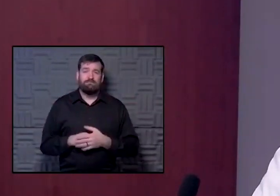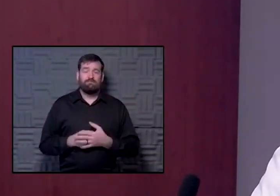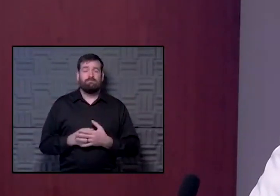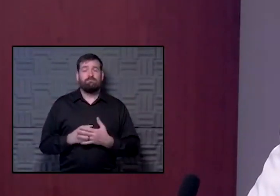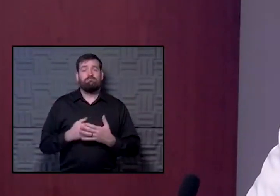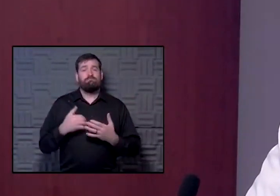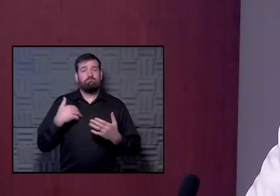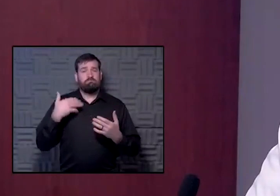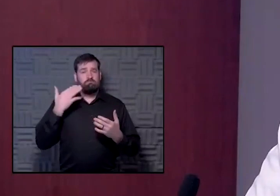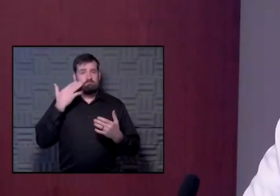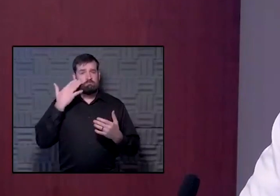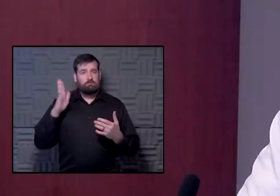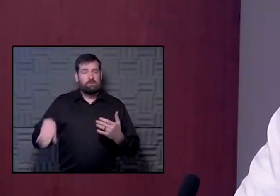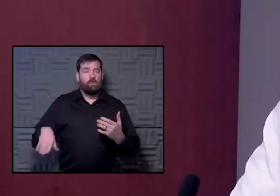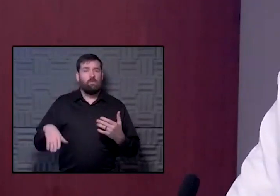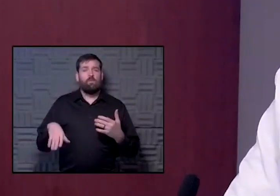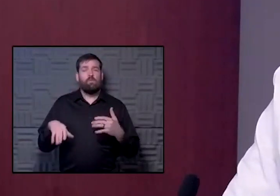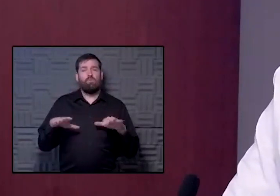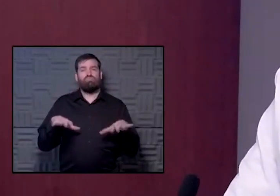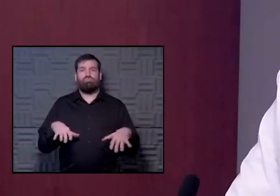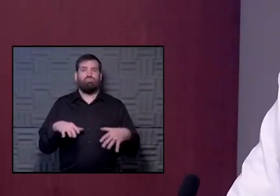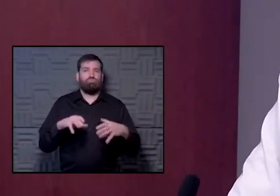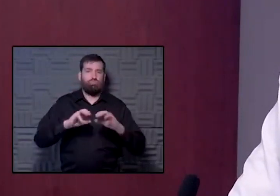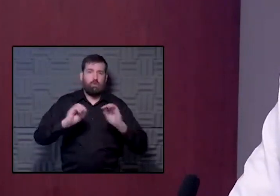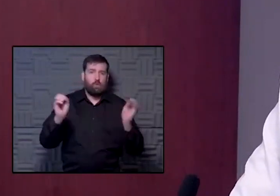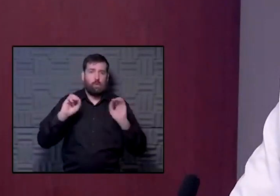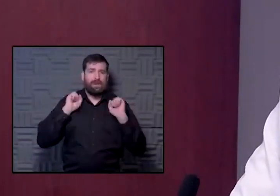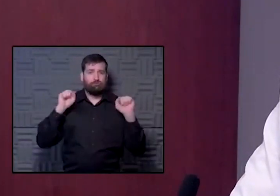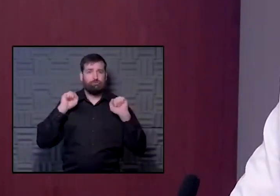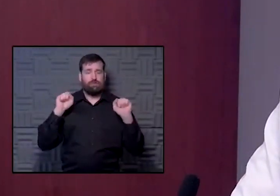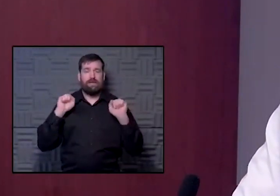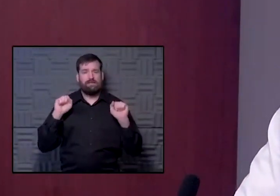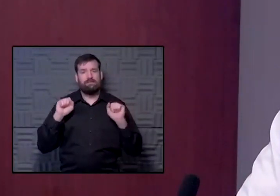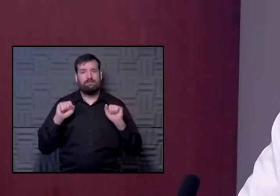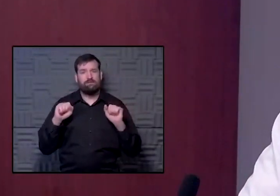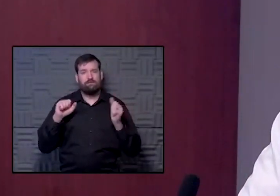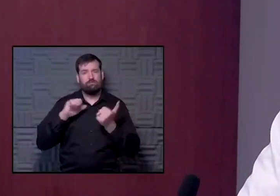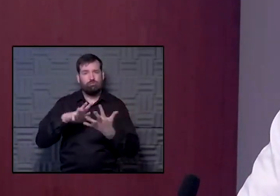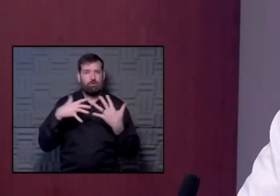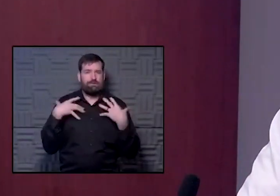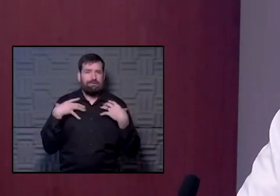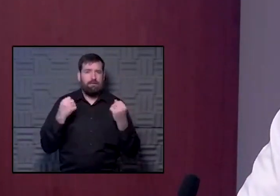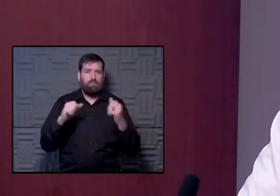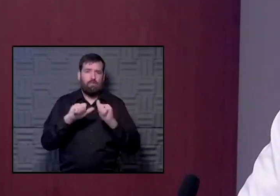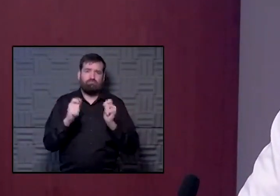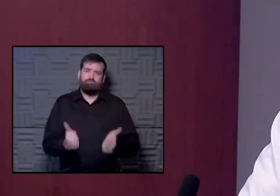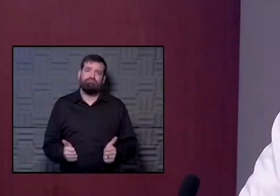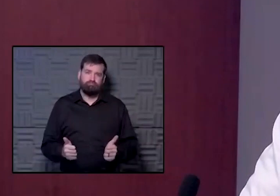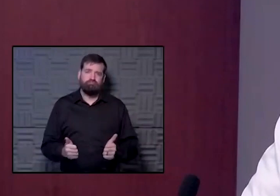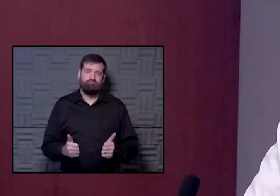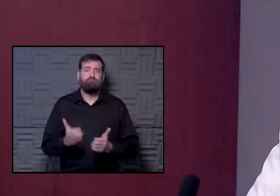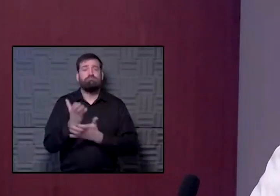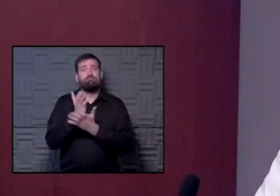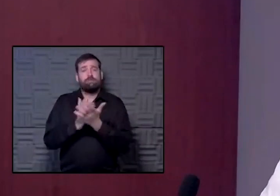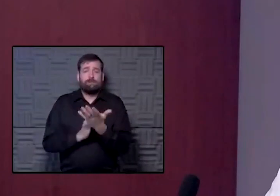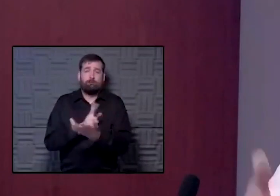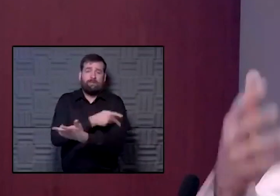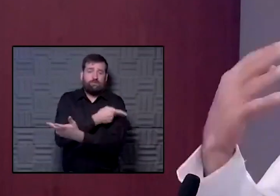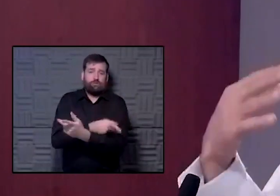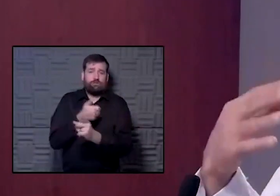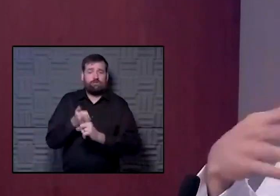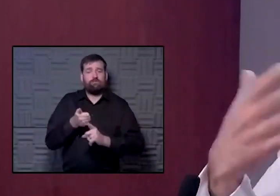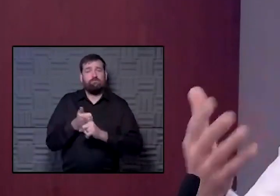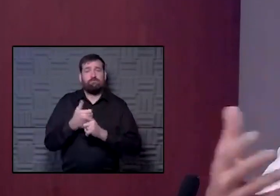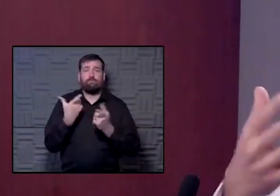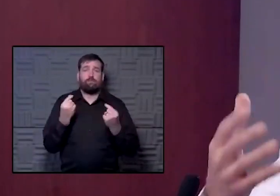that lack of exercise and so on is detrimental to your health as well. So, some patients will just wear a